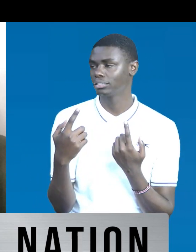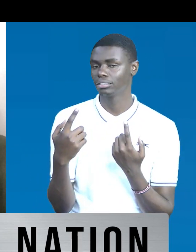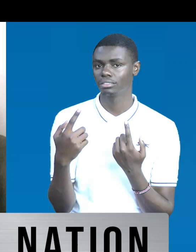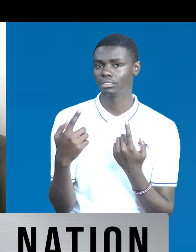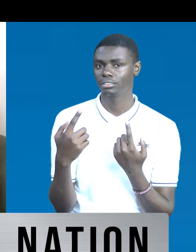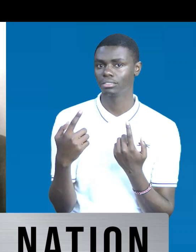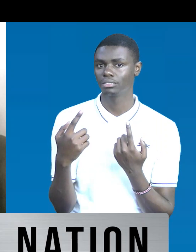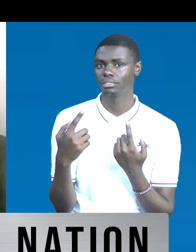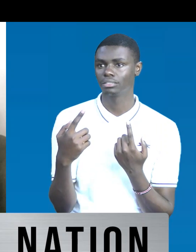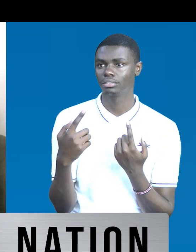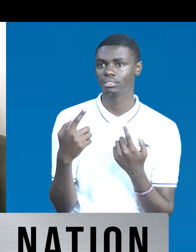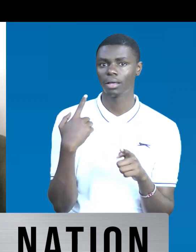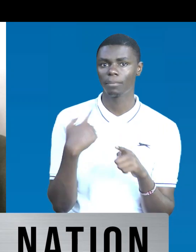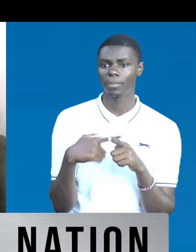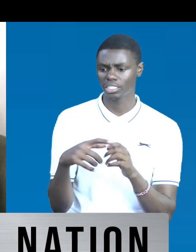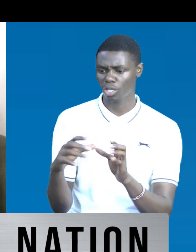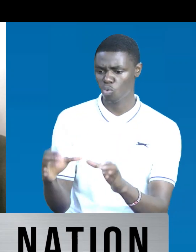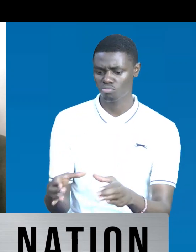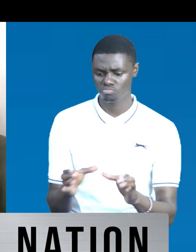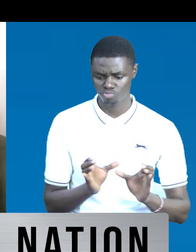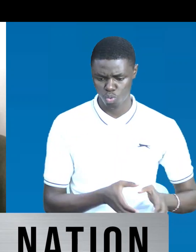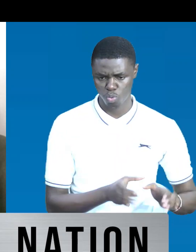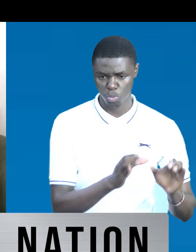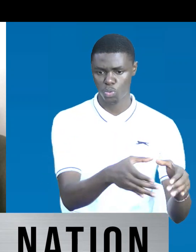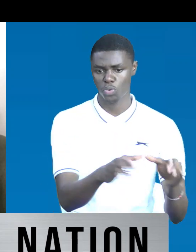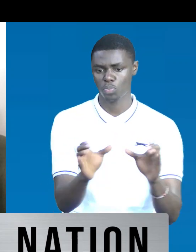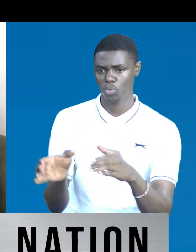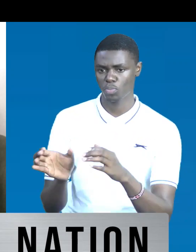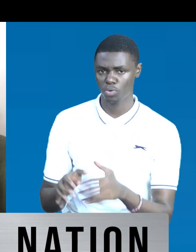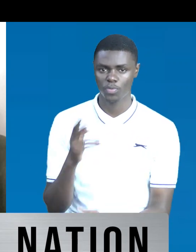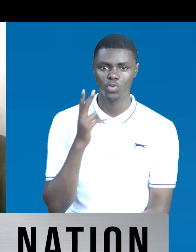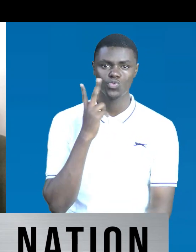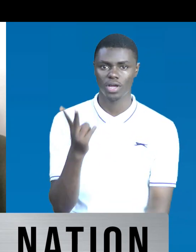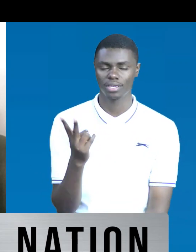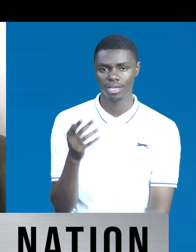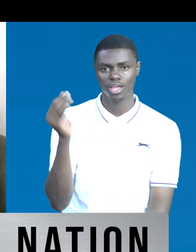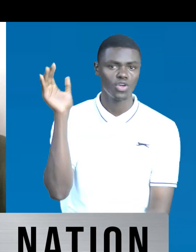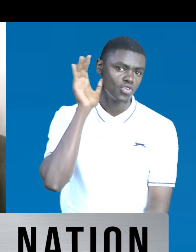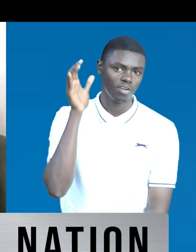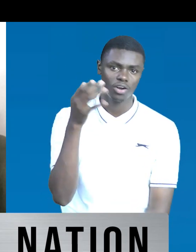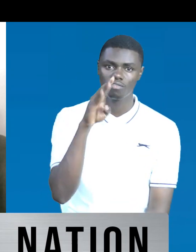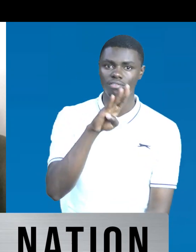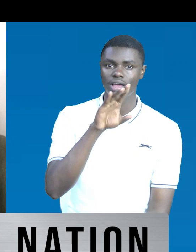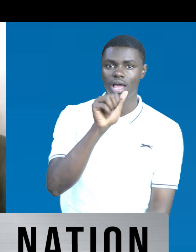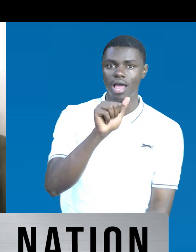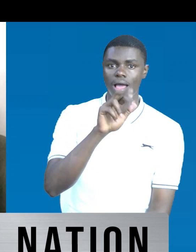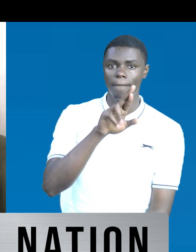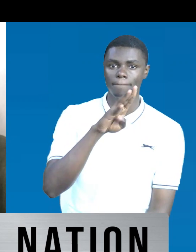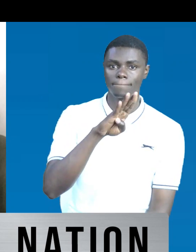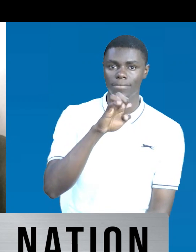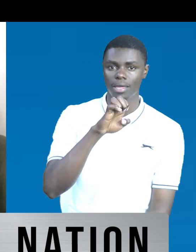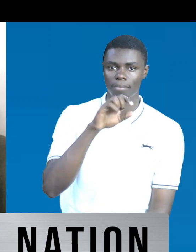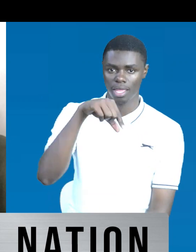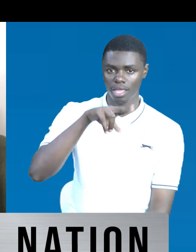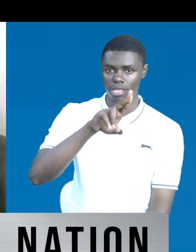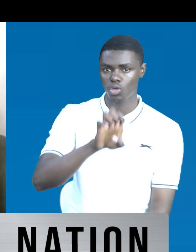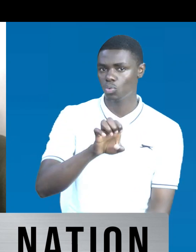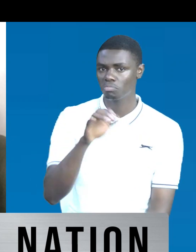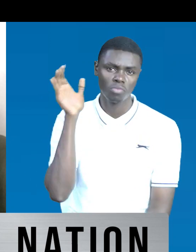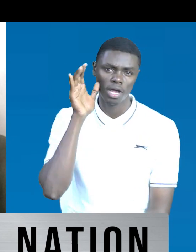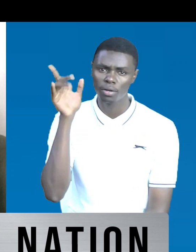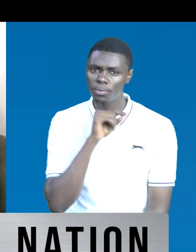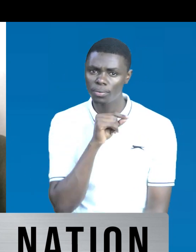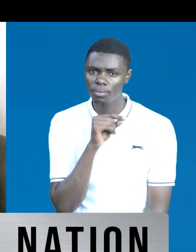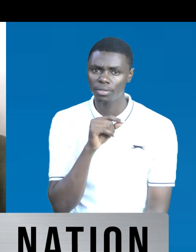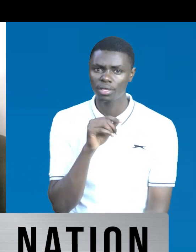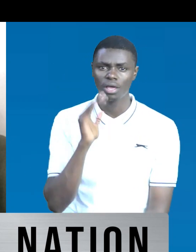Yes. Militia gangs. Then you've heard of barbecue? Yes. Okay.